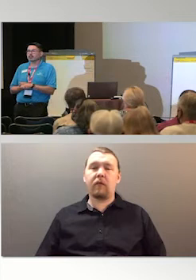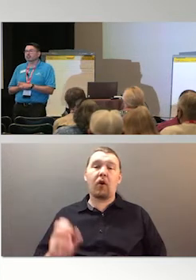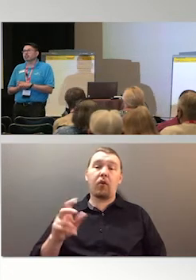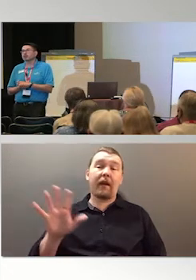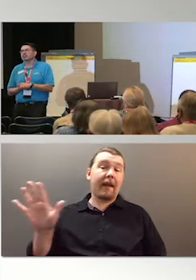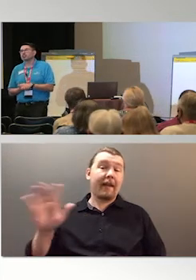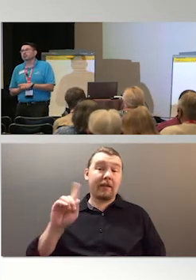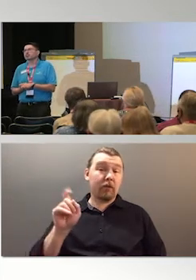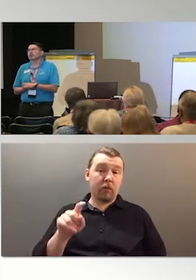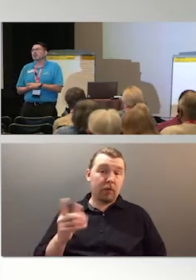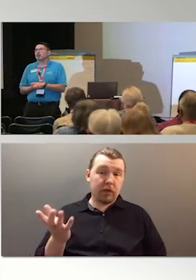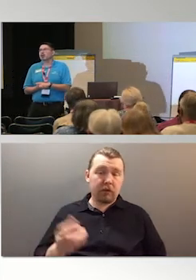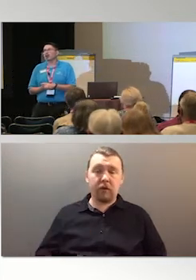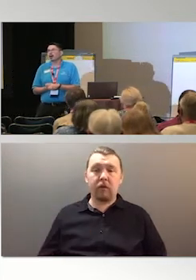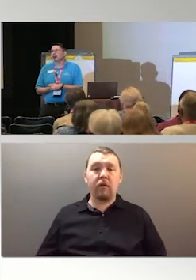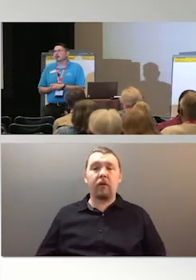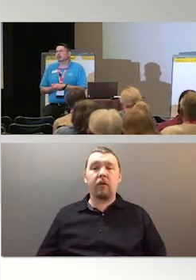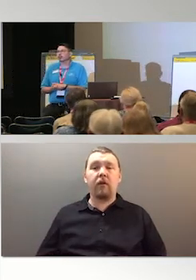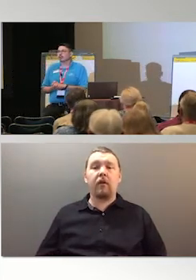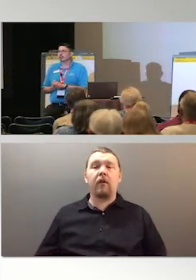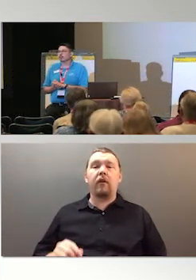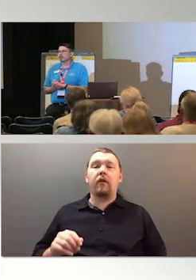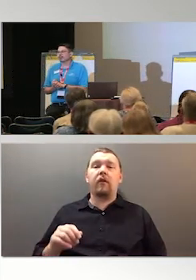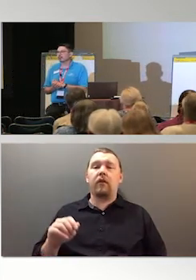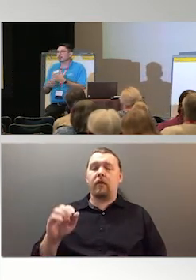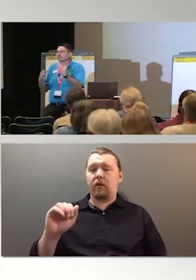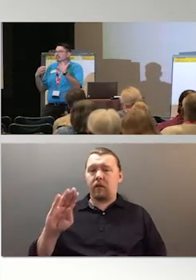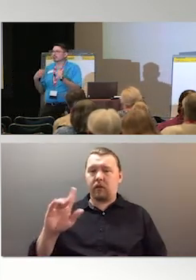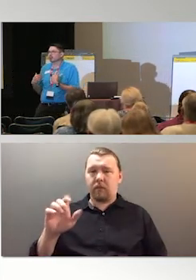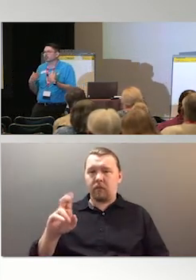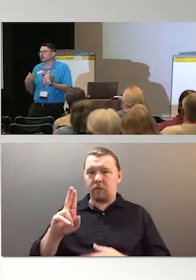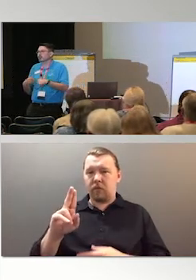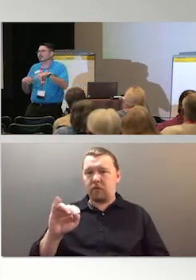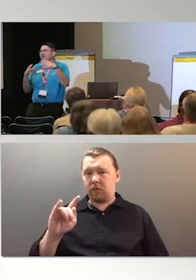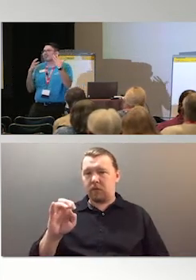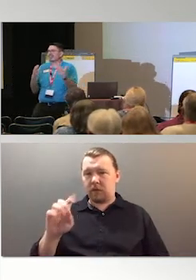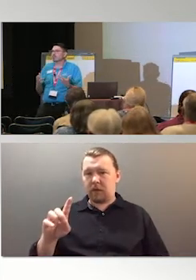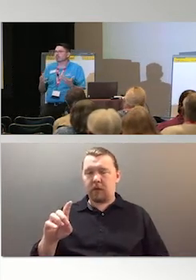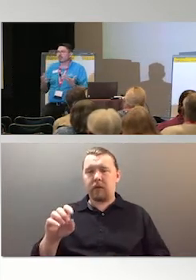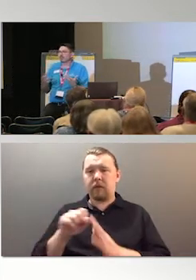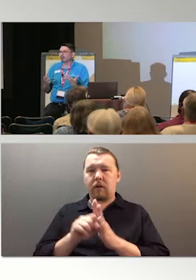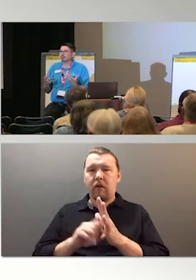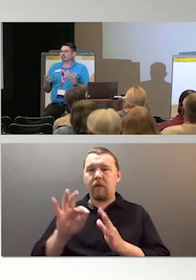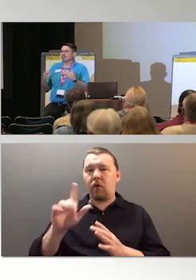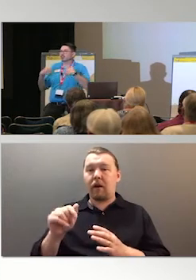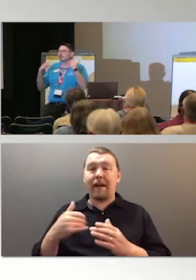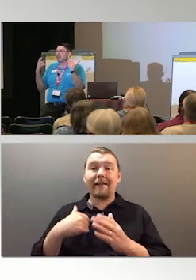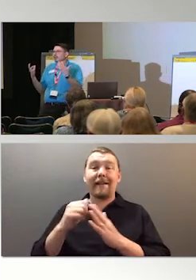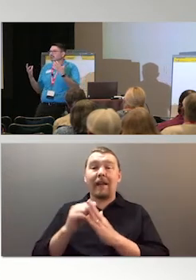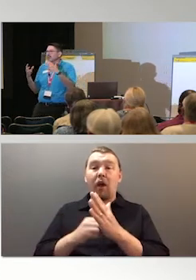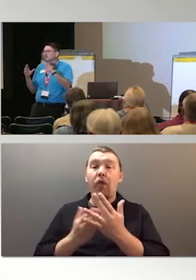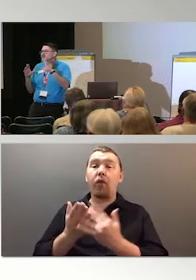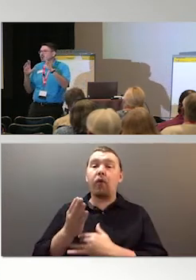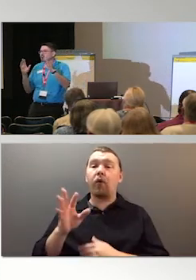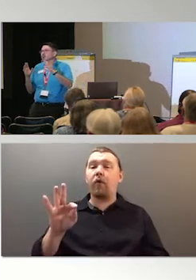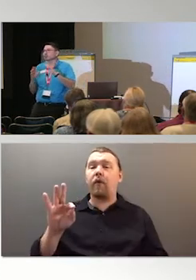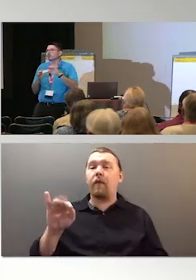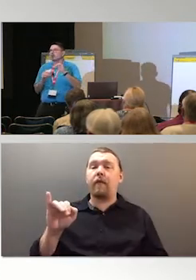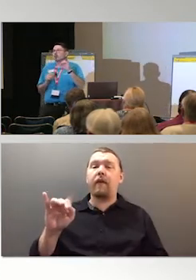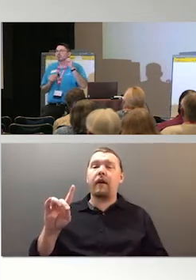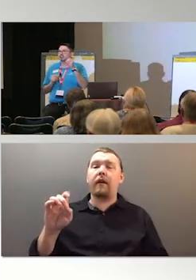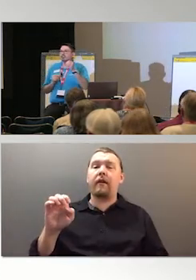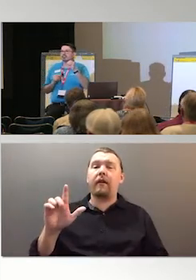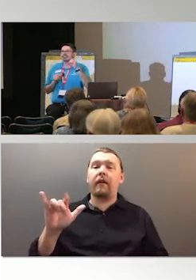That is correct. So his question was, you're Able United, you're the state of Florida's program, they have an Able account through Fidelity. How does that work?